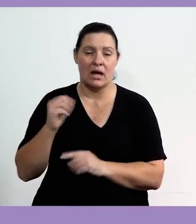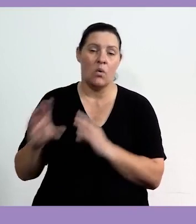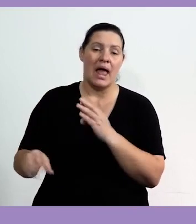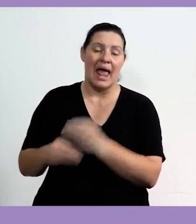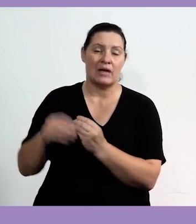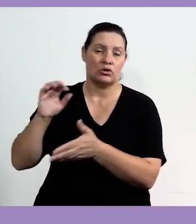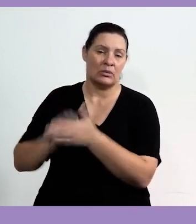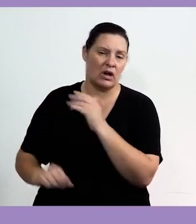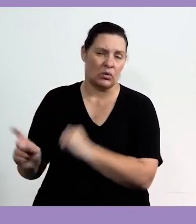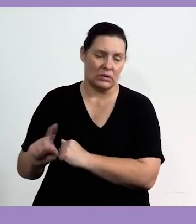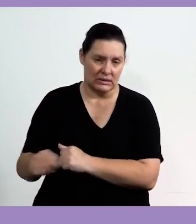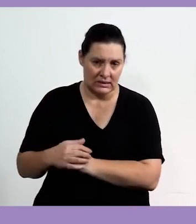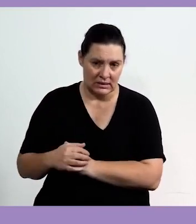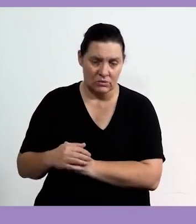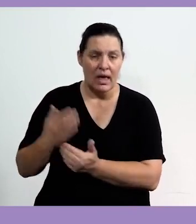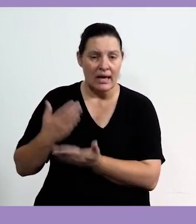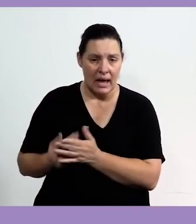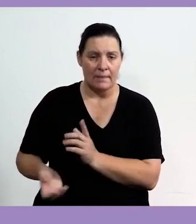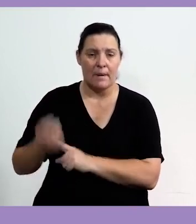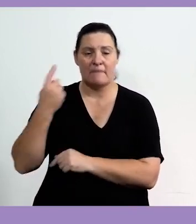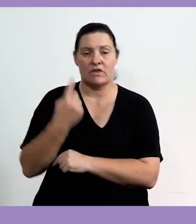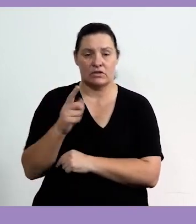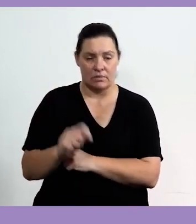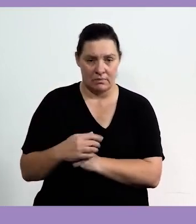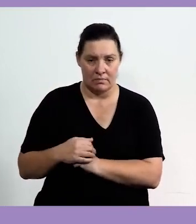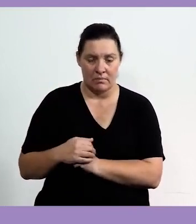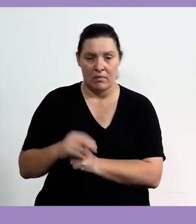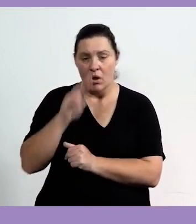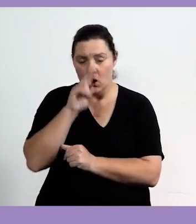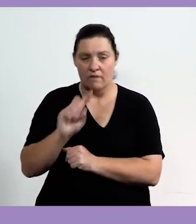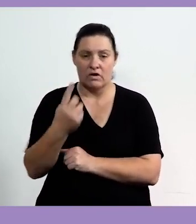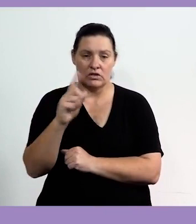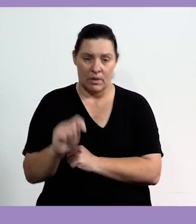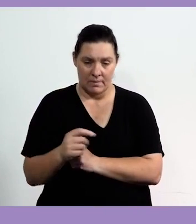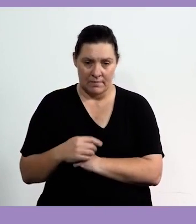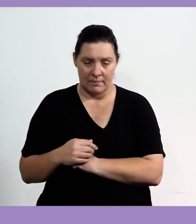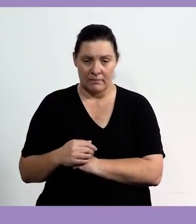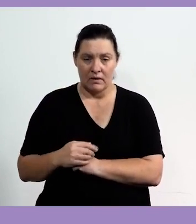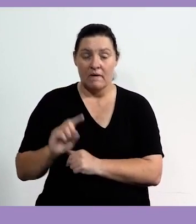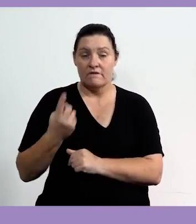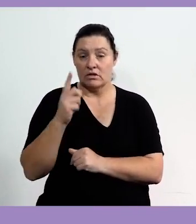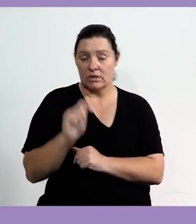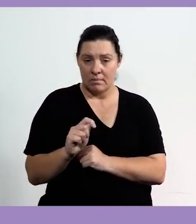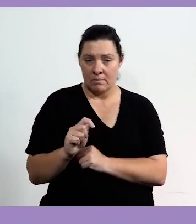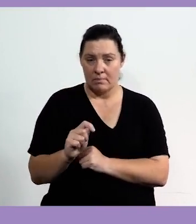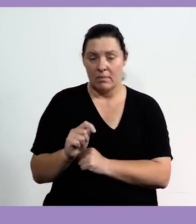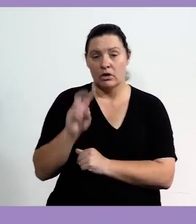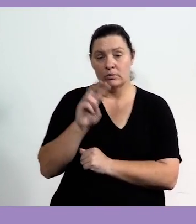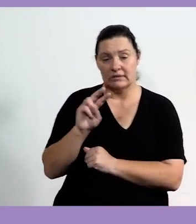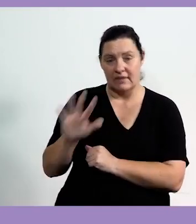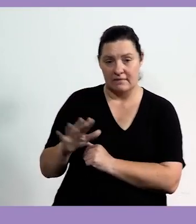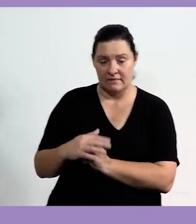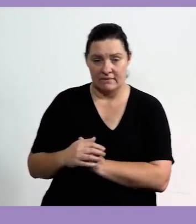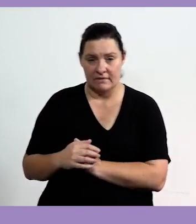to find what to add or subtract so that we can get to the first term. So let's look at our first term here. So our first term